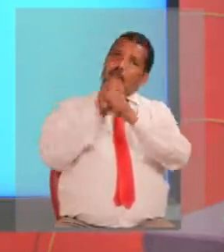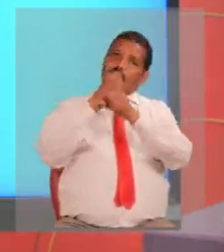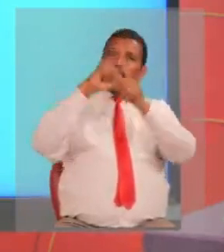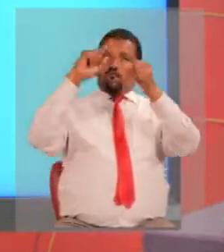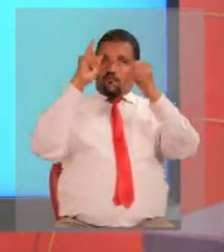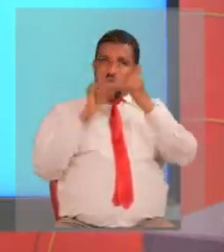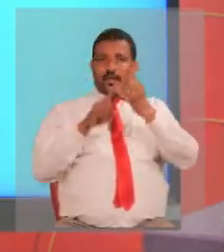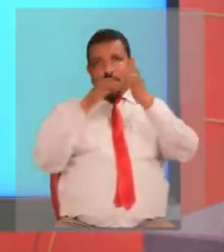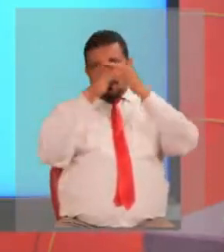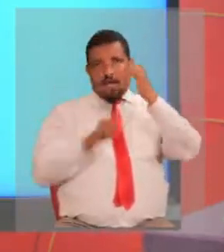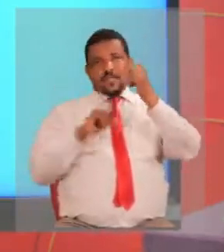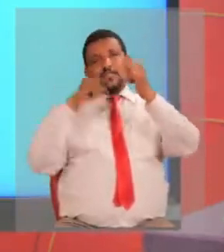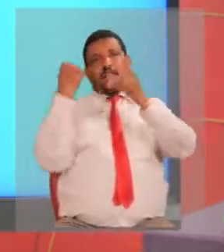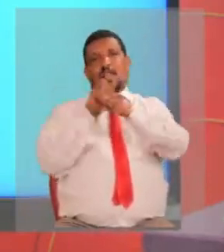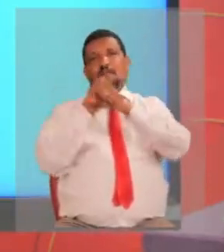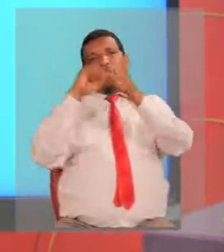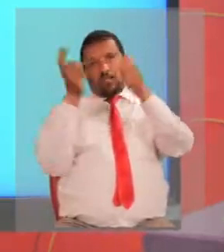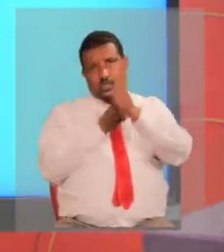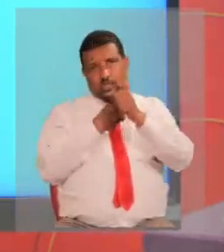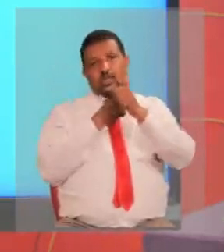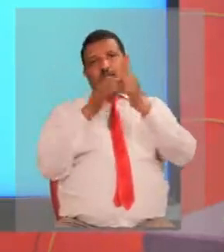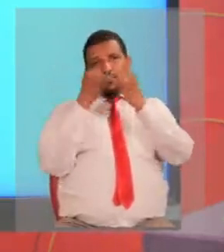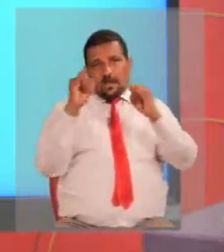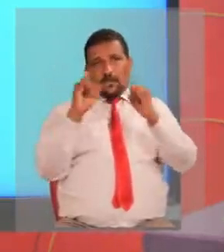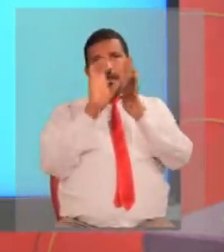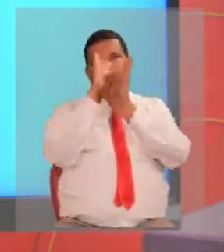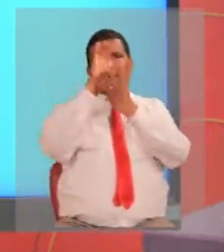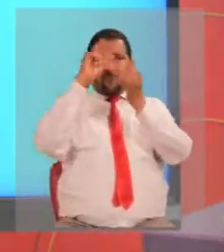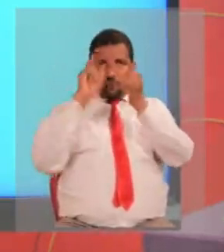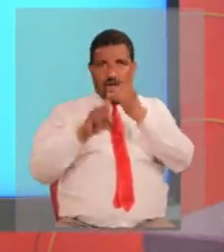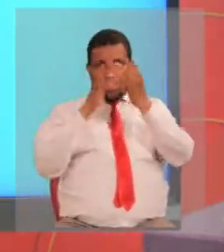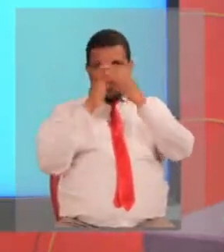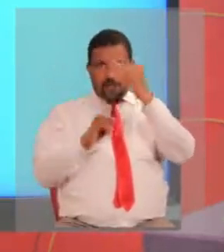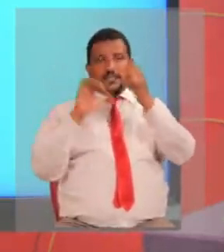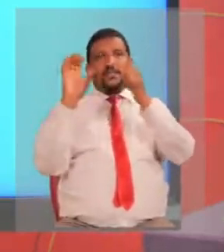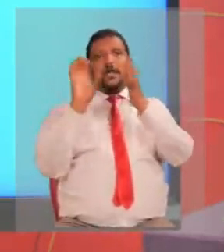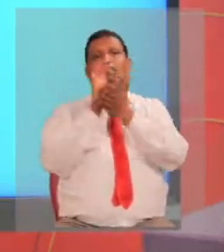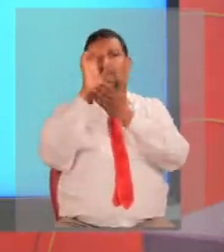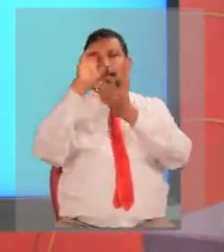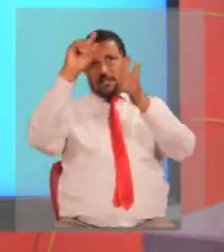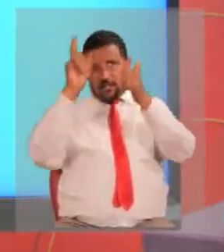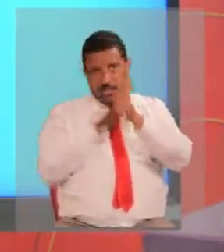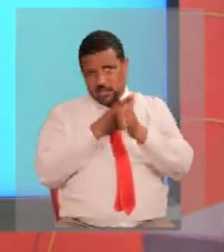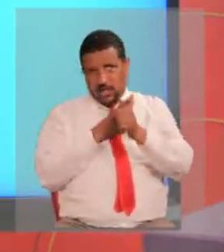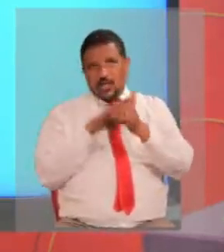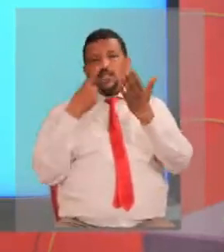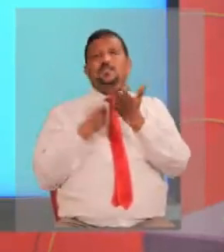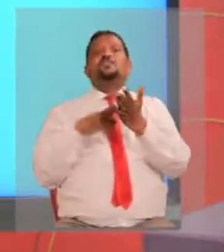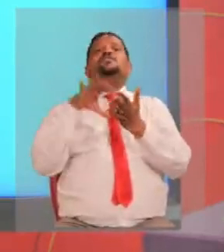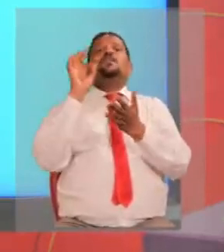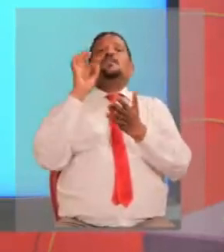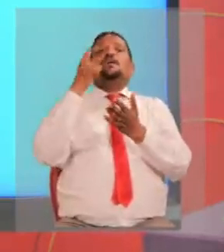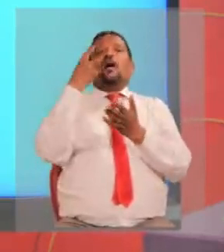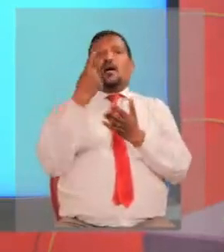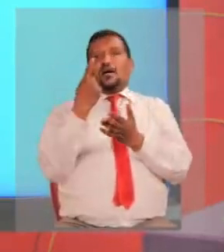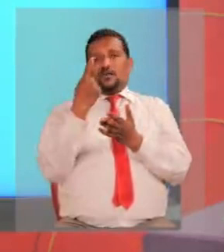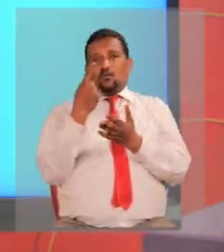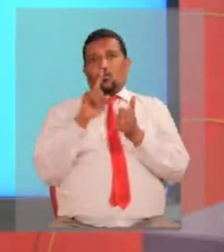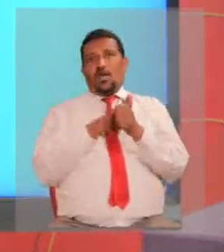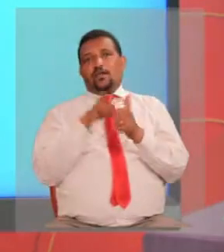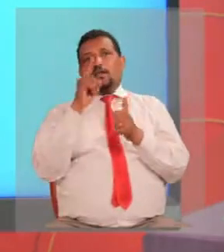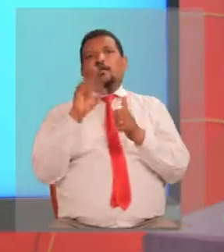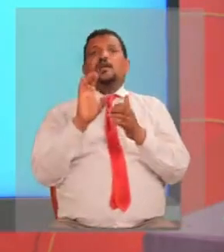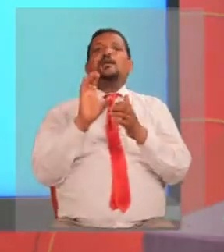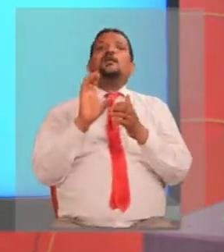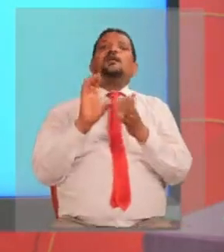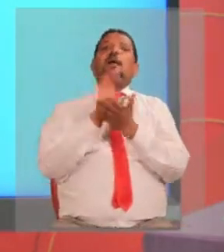divided by capital final minus capital initial. Now let's take this one as capital initial